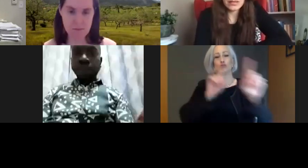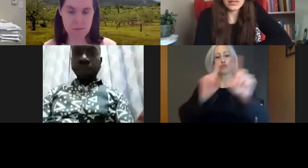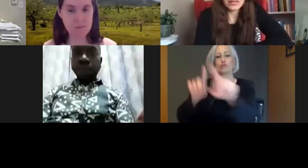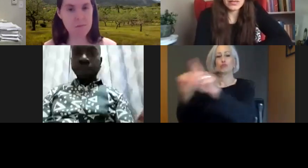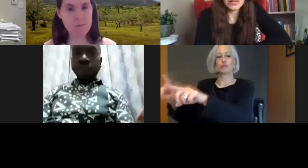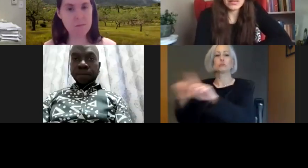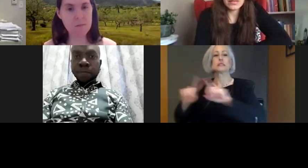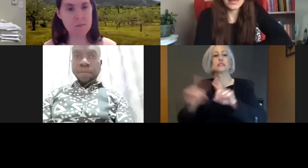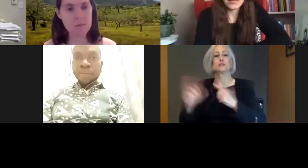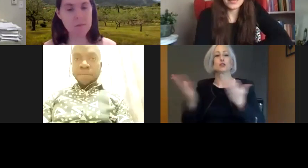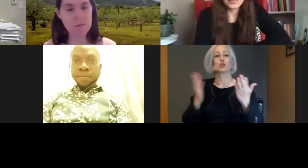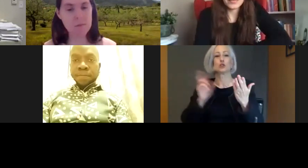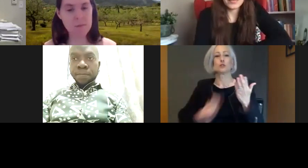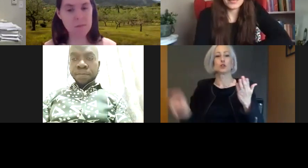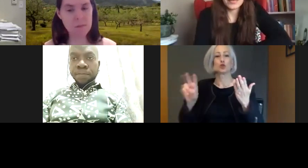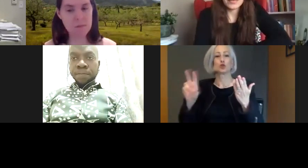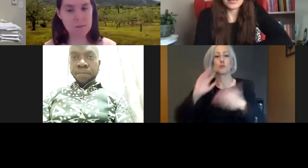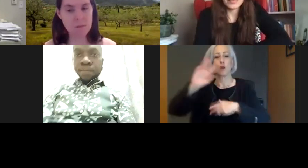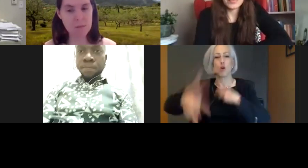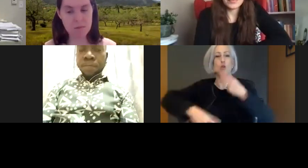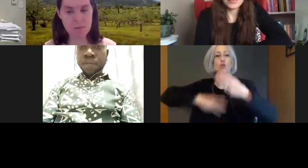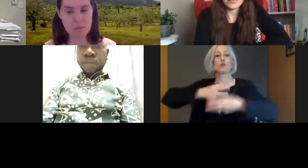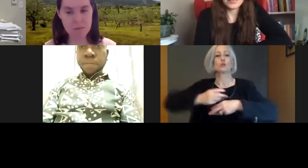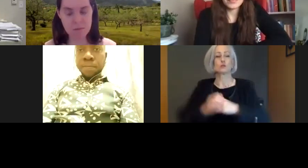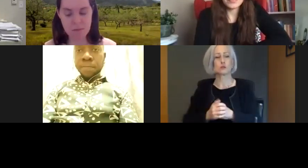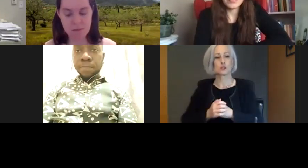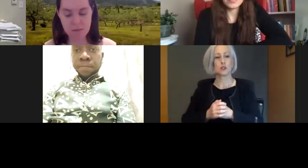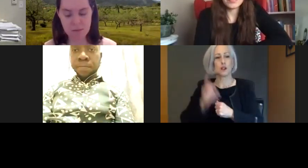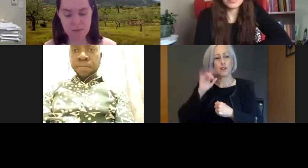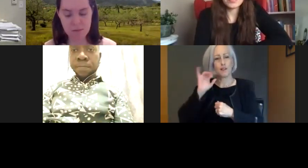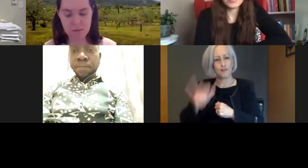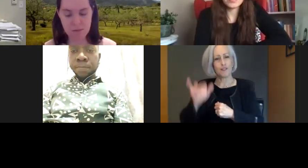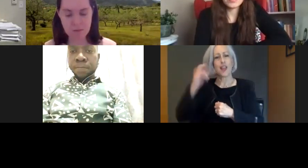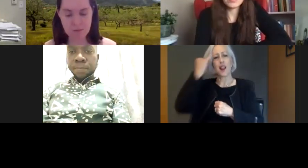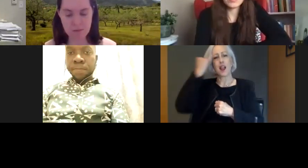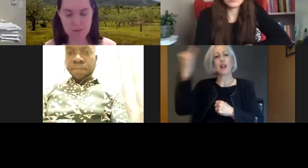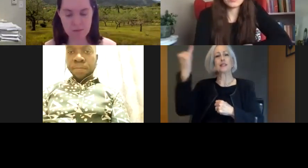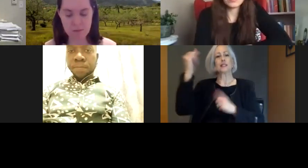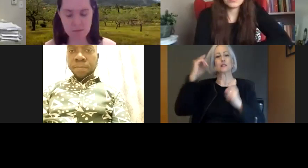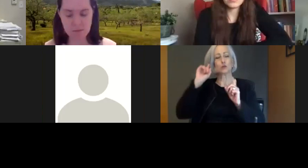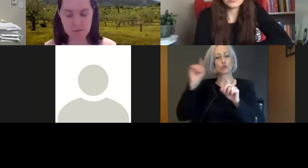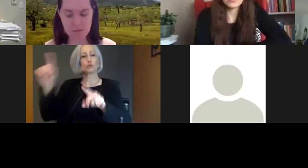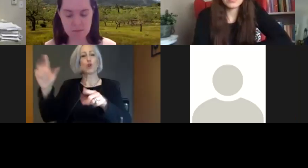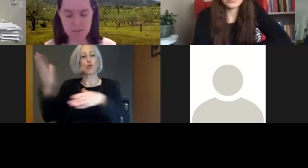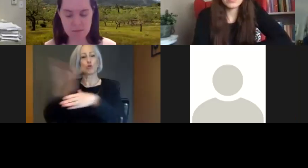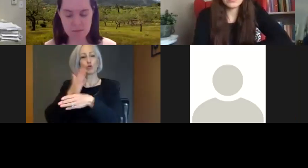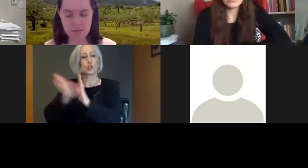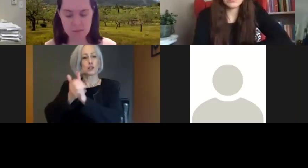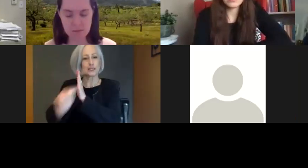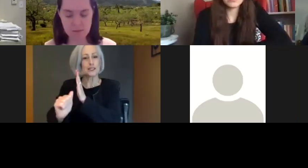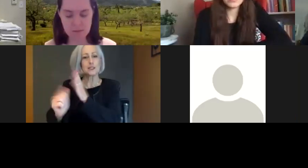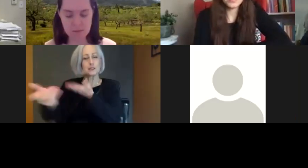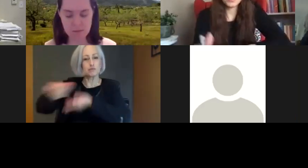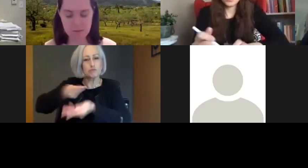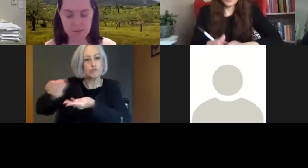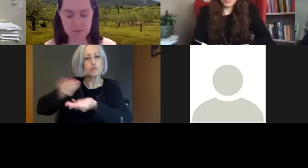throughout the world. To some of them, this idea of going and sharing skills and exchanging